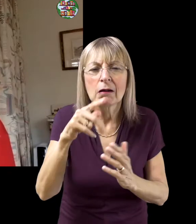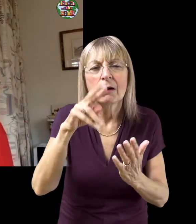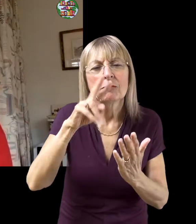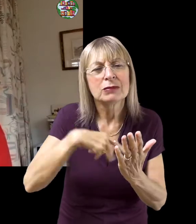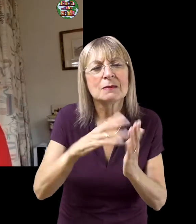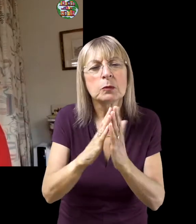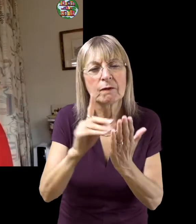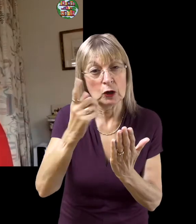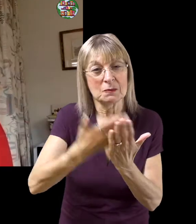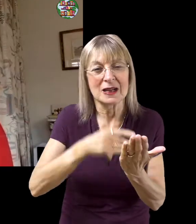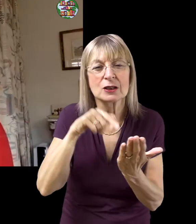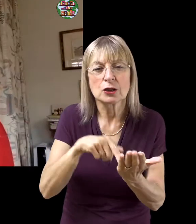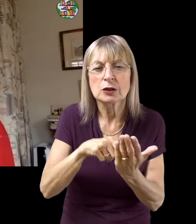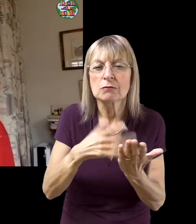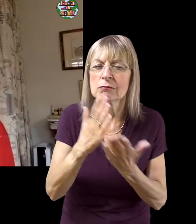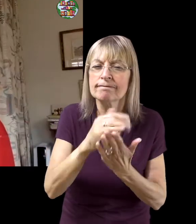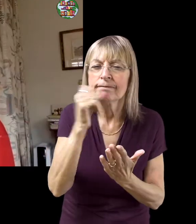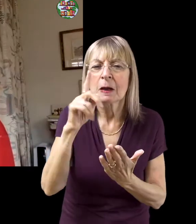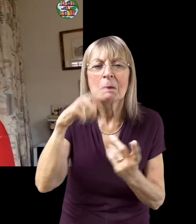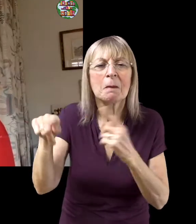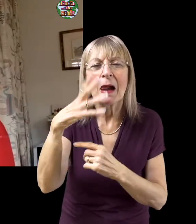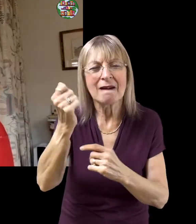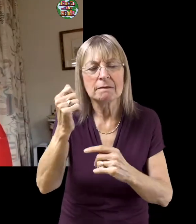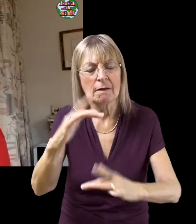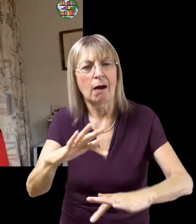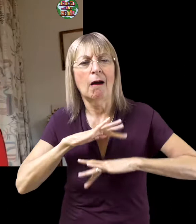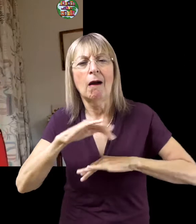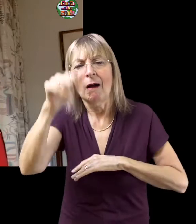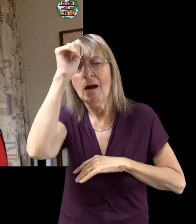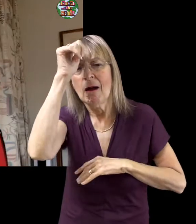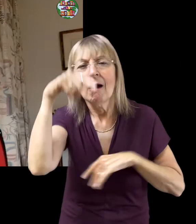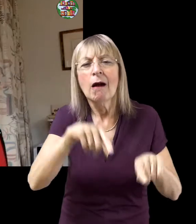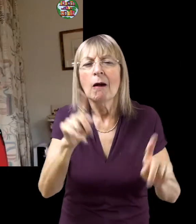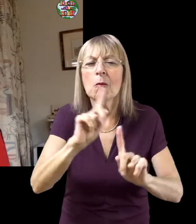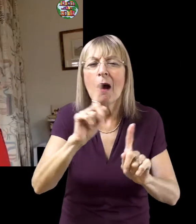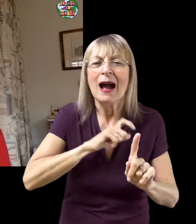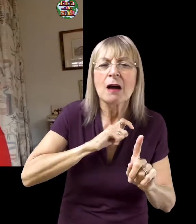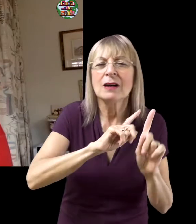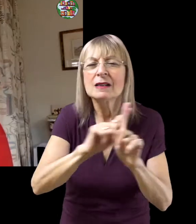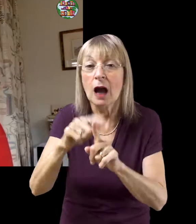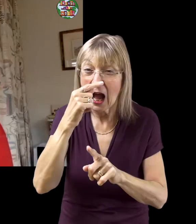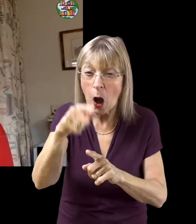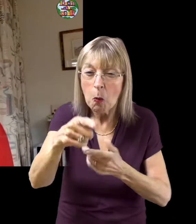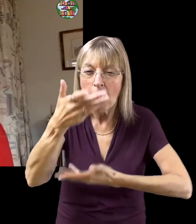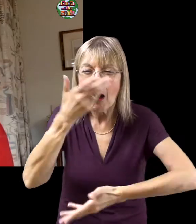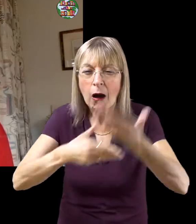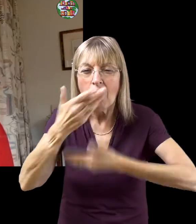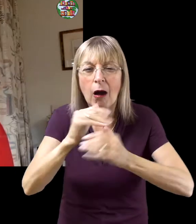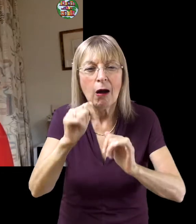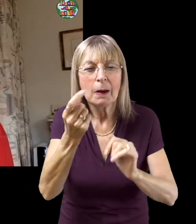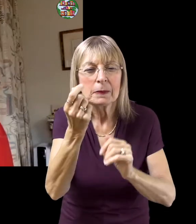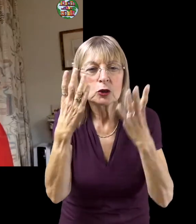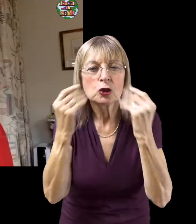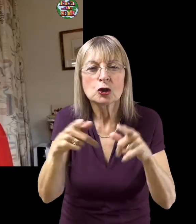to read just like the first page of the book? I think it'd be really nice for people to get a sense, because we meet one of the characters. But I'm going to ask you if you could also read